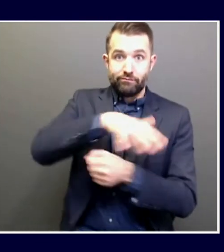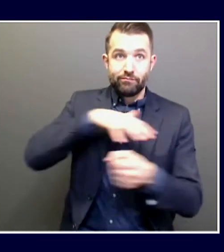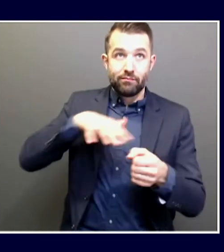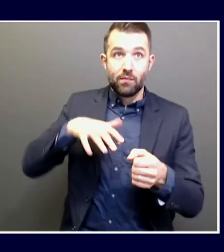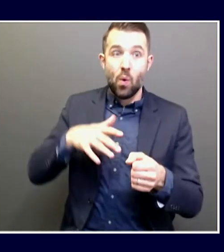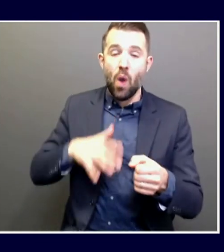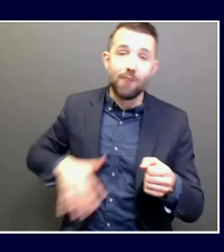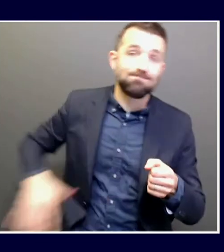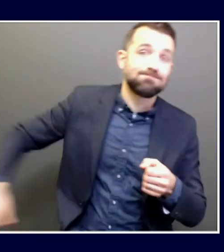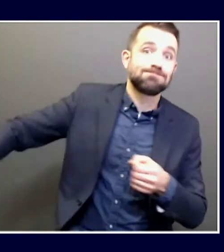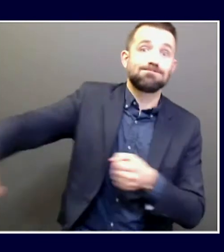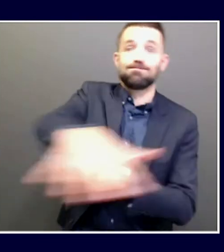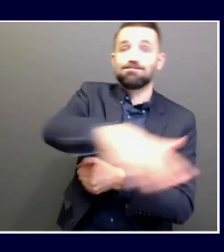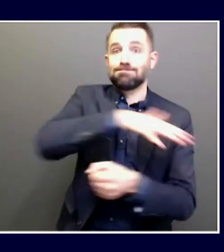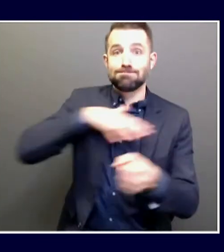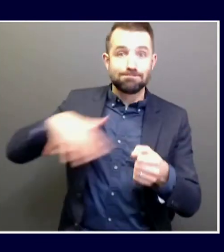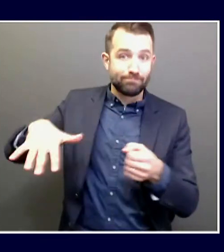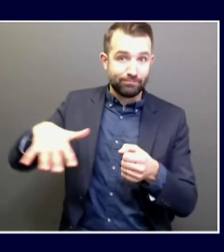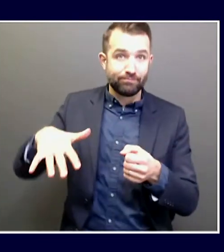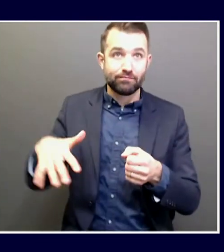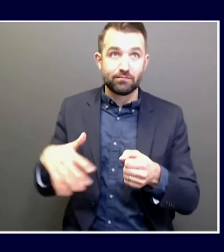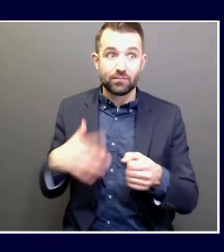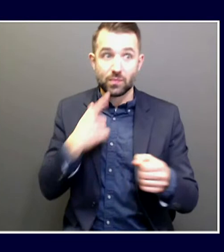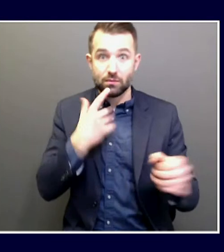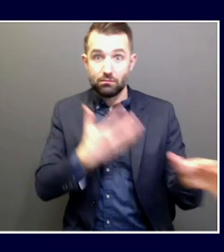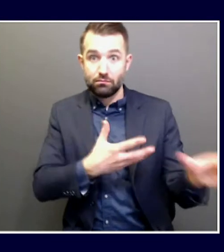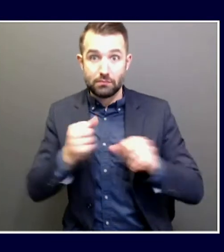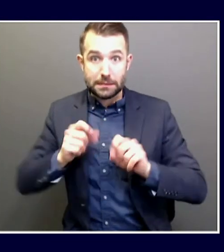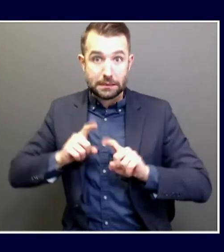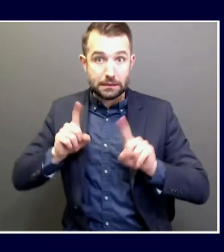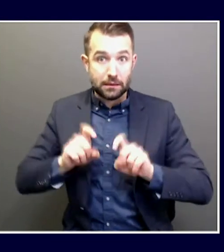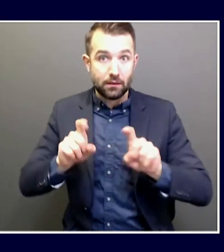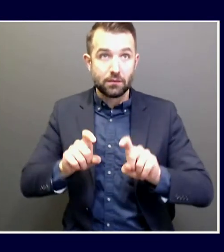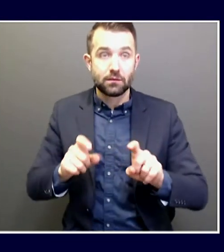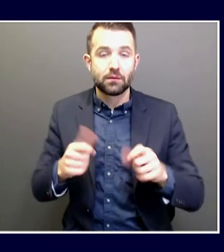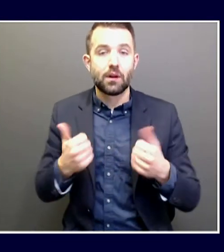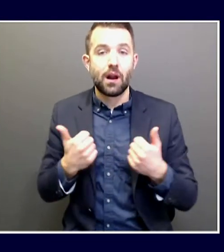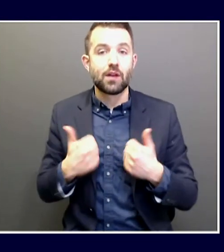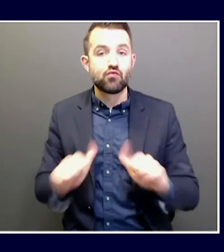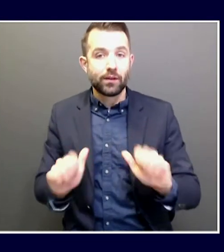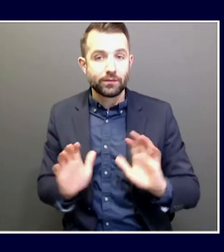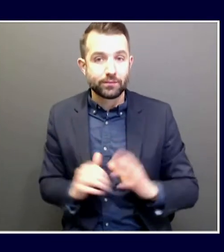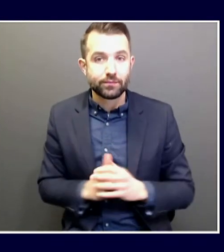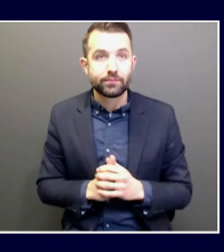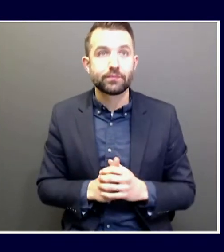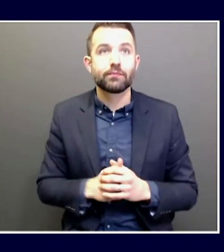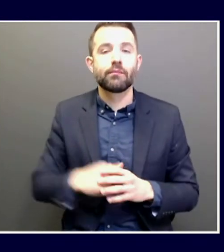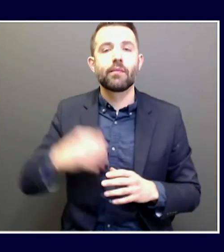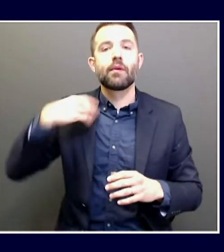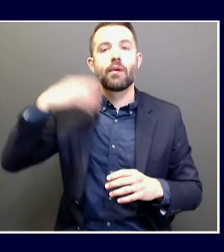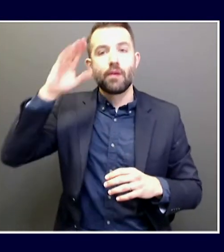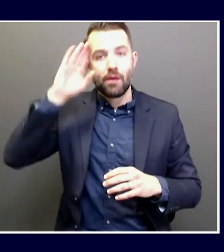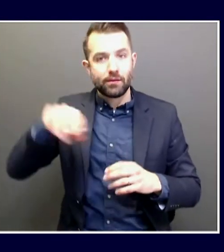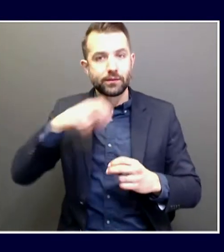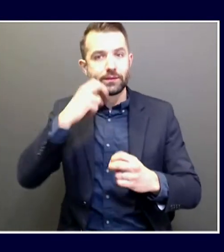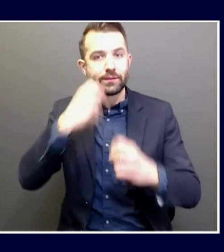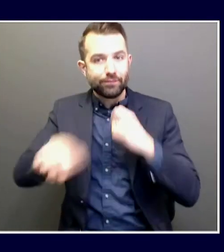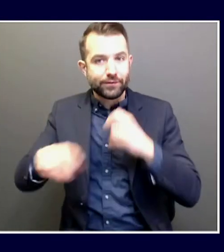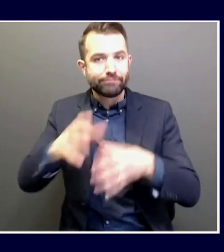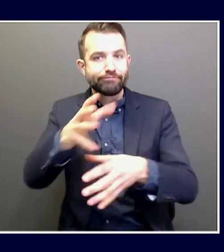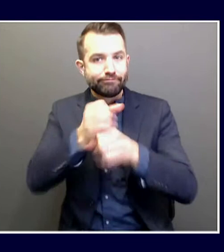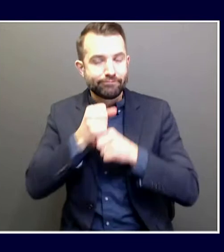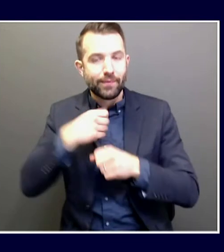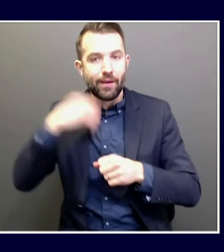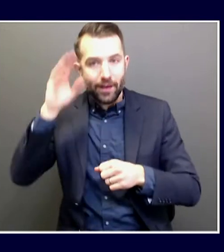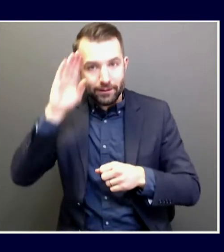if rapid antigen tests are available. I say that freely acknowledging that they are tough to come by. I get that, although they